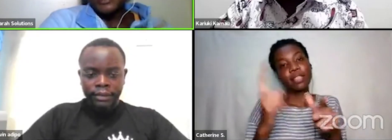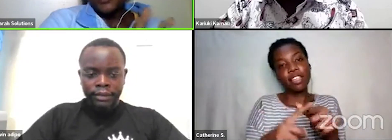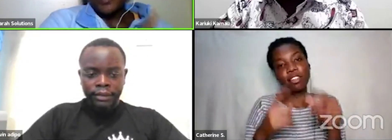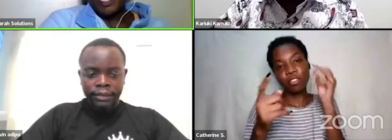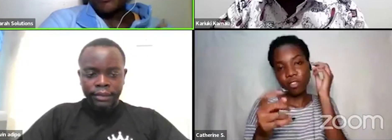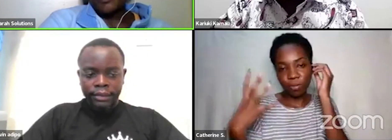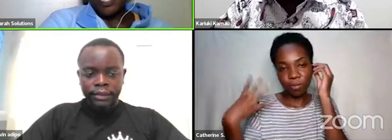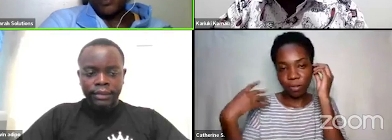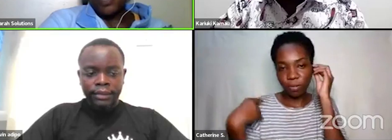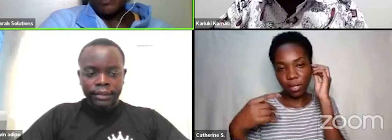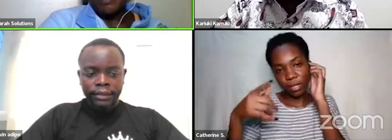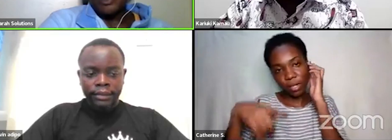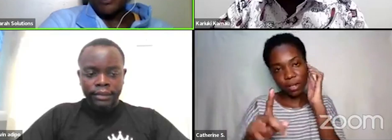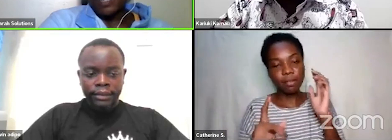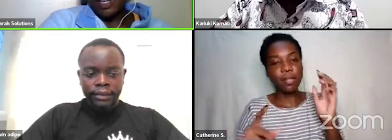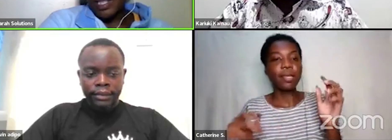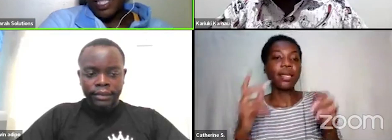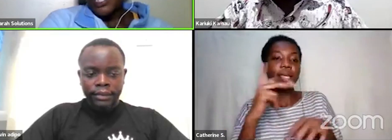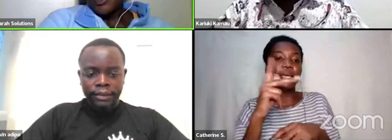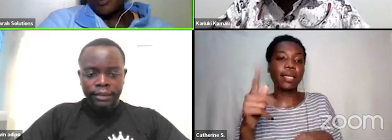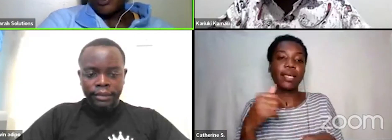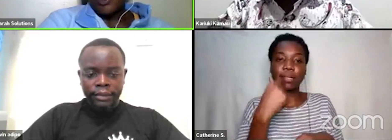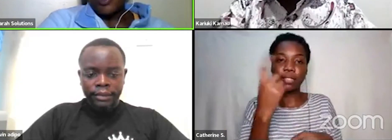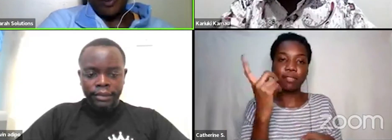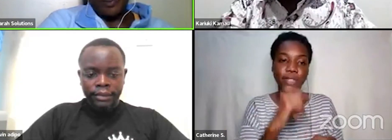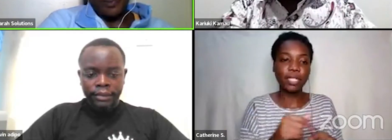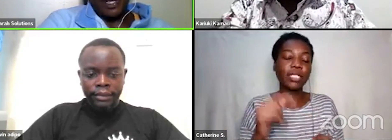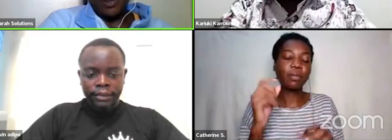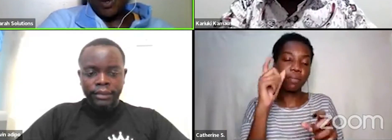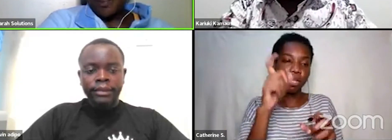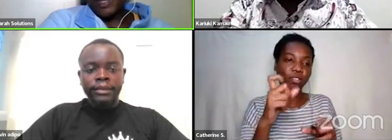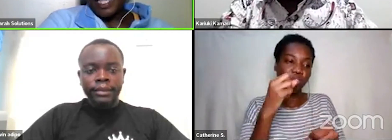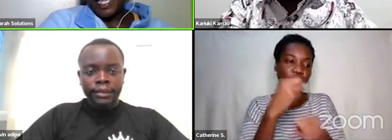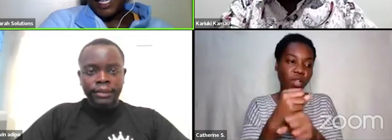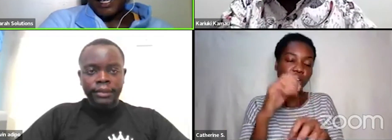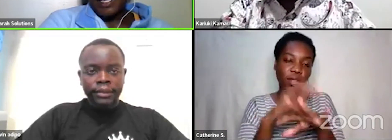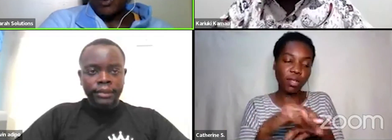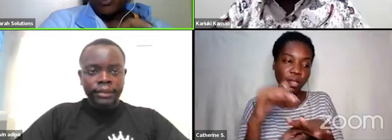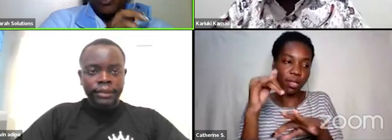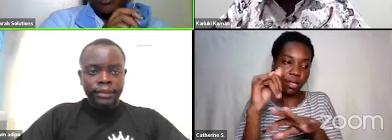KK has said, we have to work on our mentor faculty. So make sure you